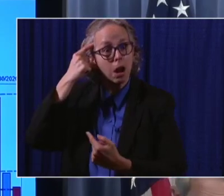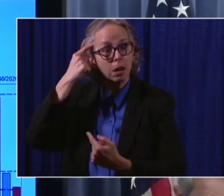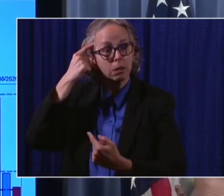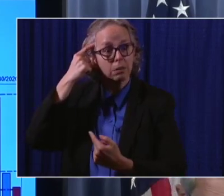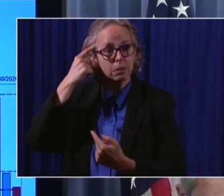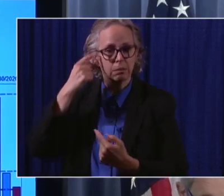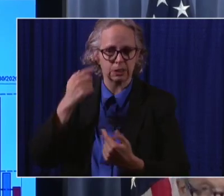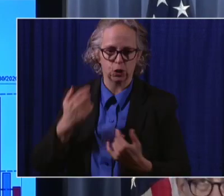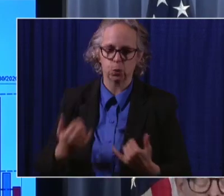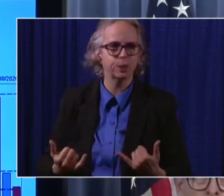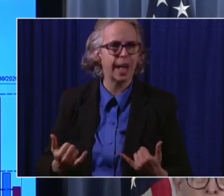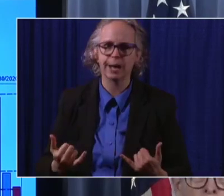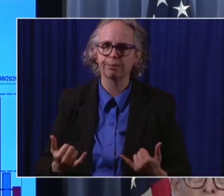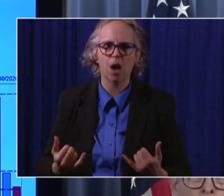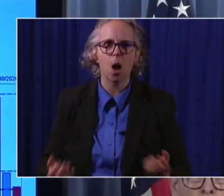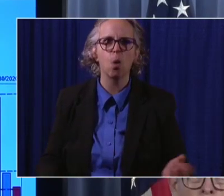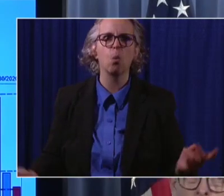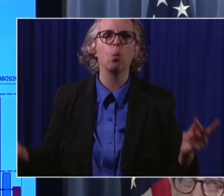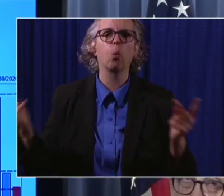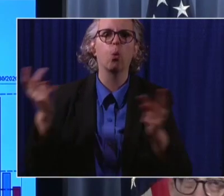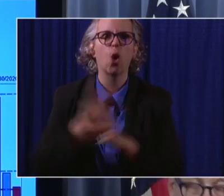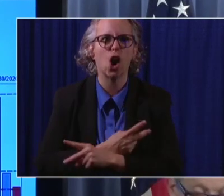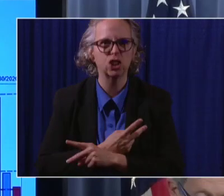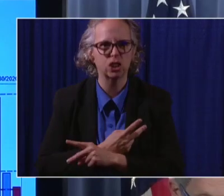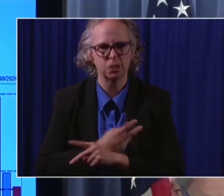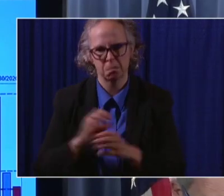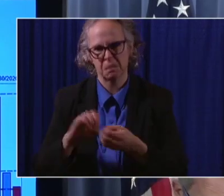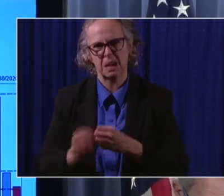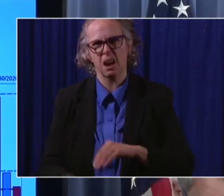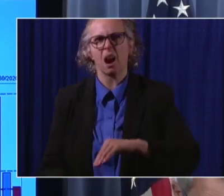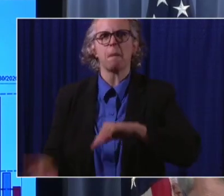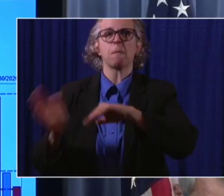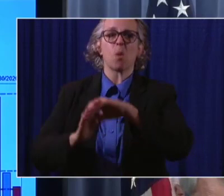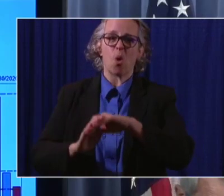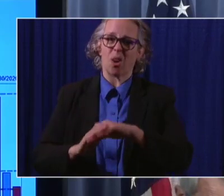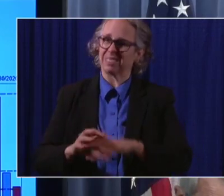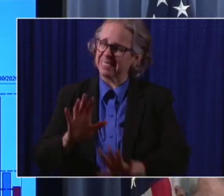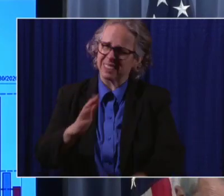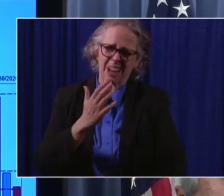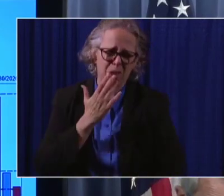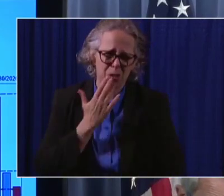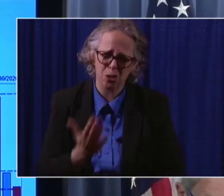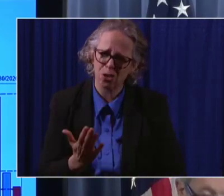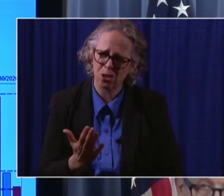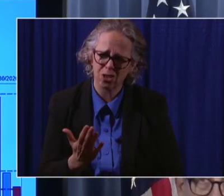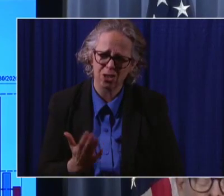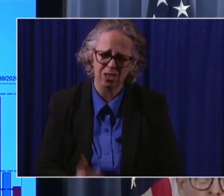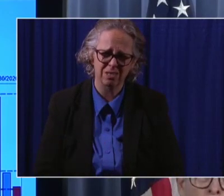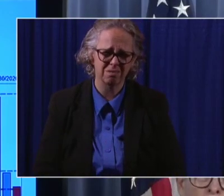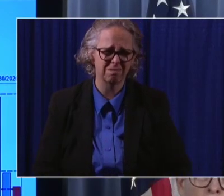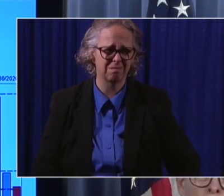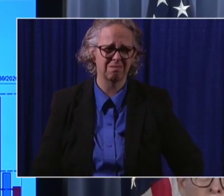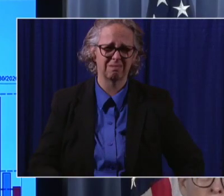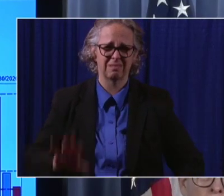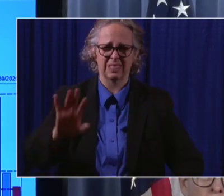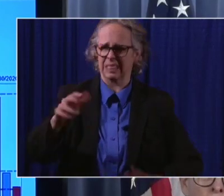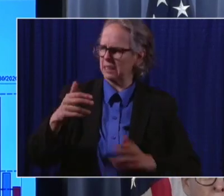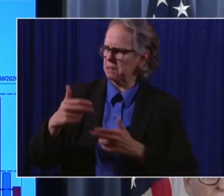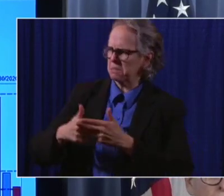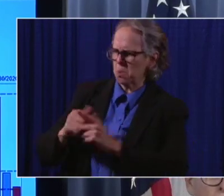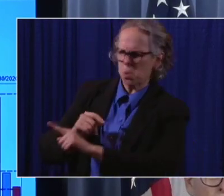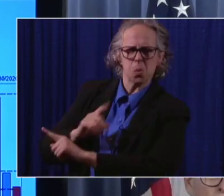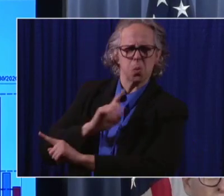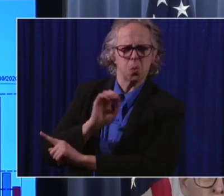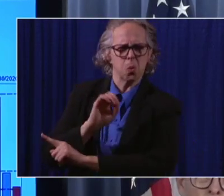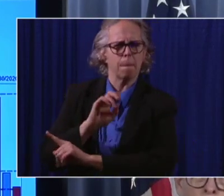good trends. We do, however, and we don't have a slide to show, but we do, however,